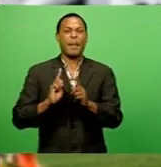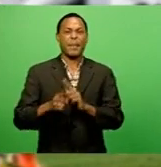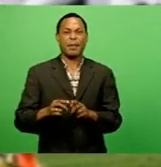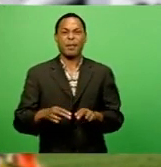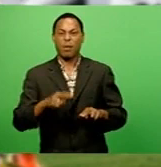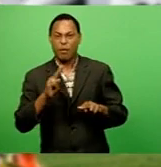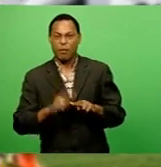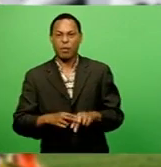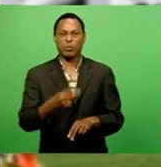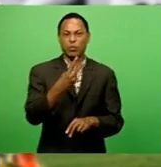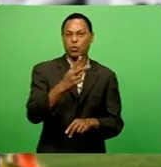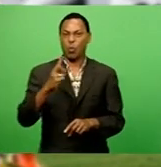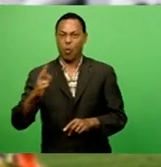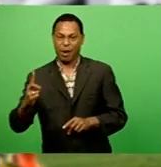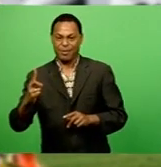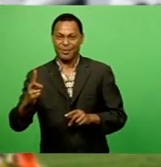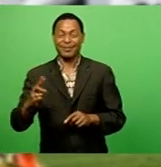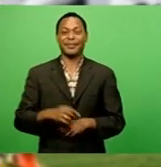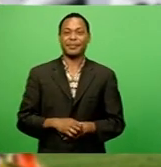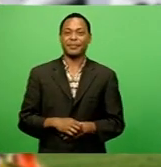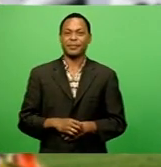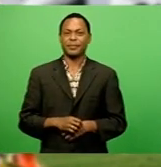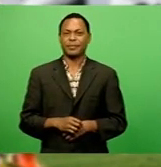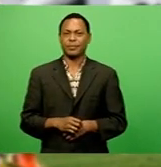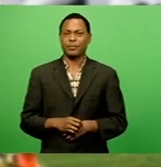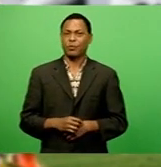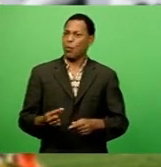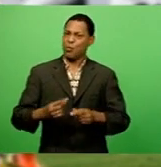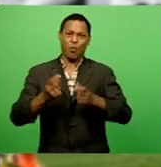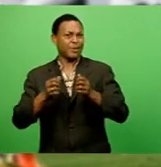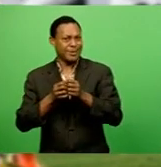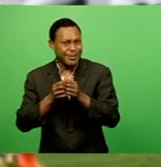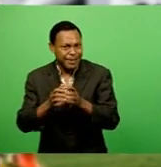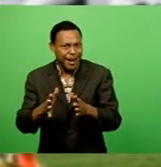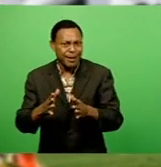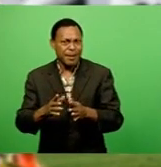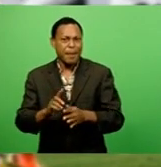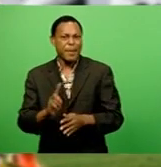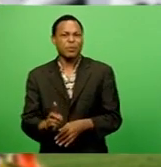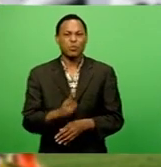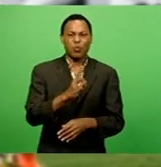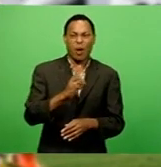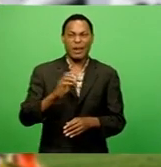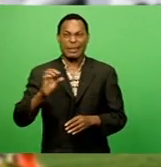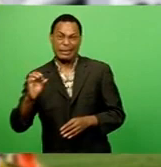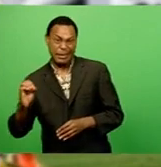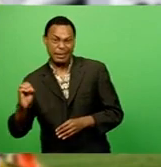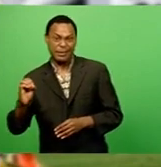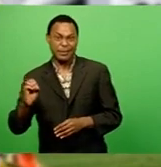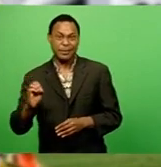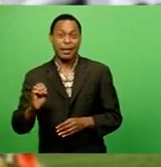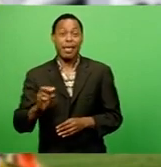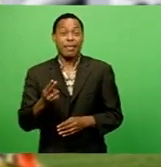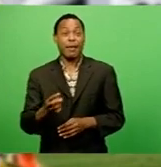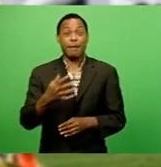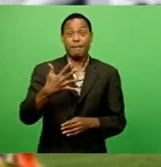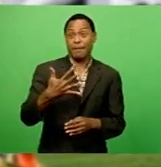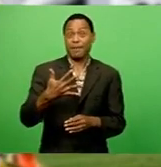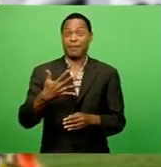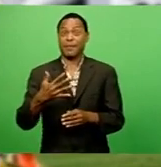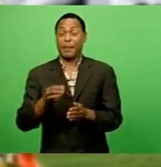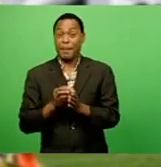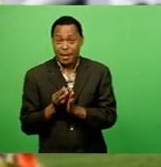2-1 this morning. Fulham got off to a great start, taking a 1-0 lead in only the 5th minute through Ademola Lookman.